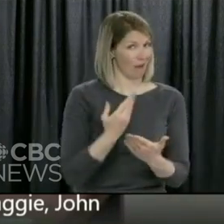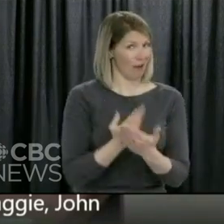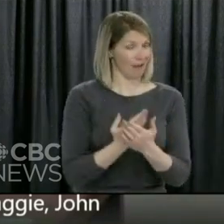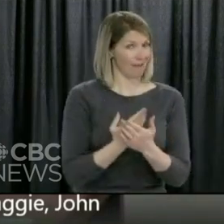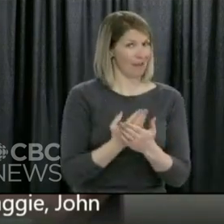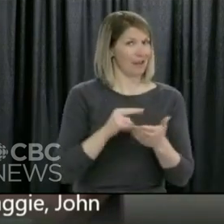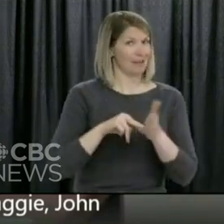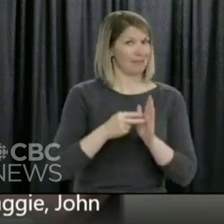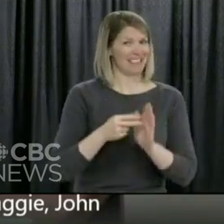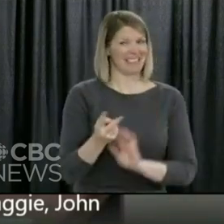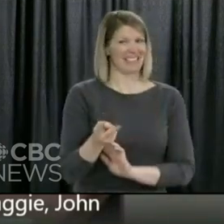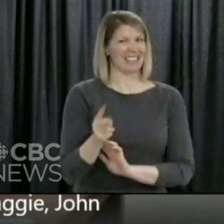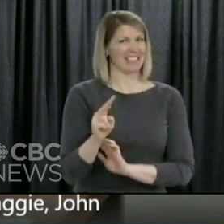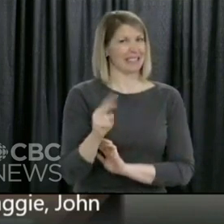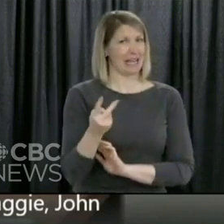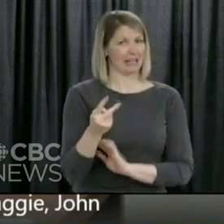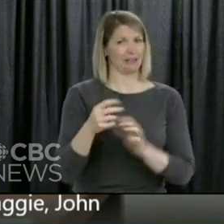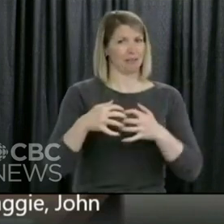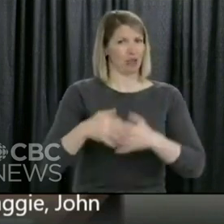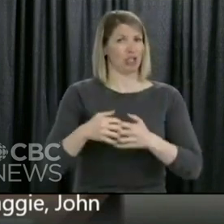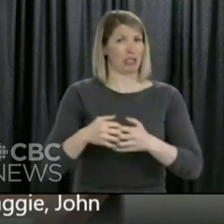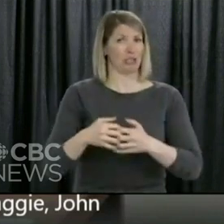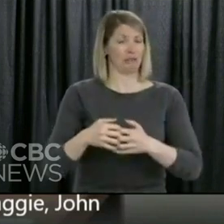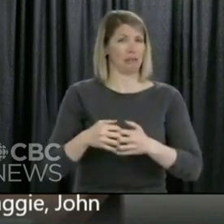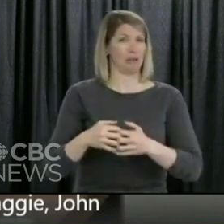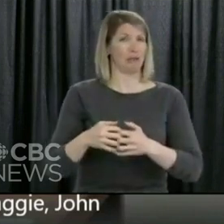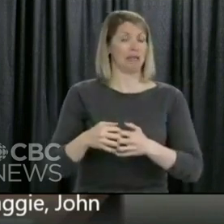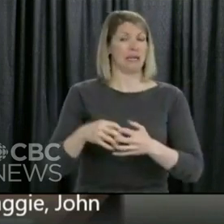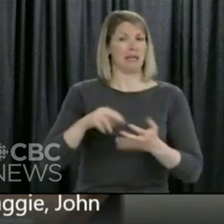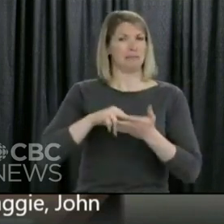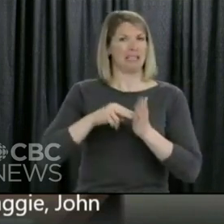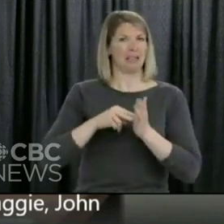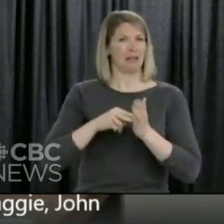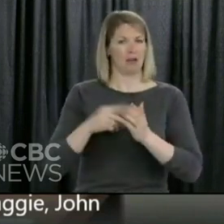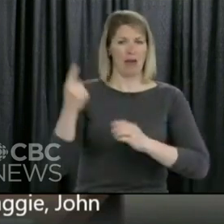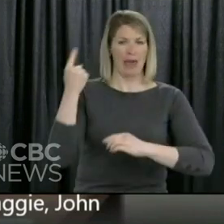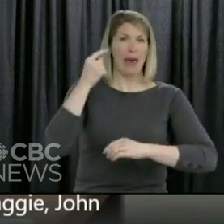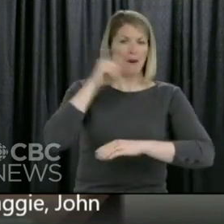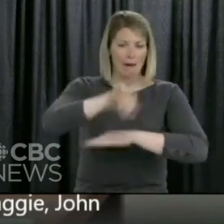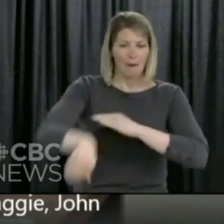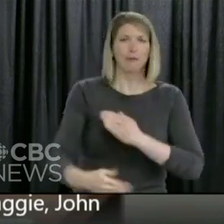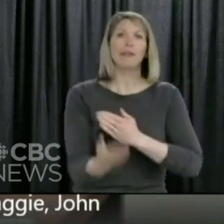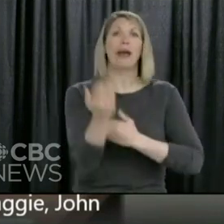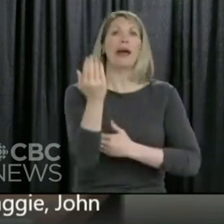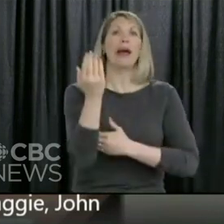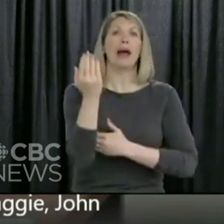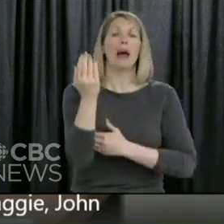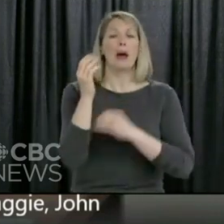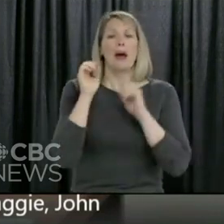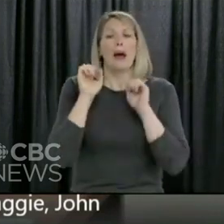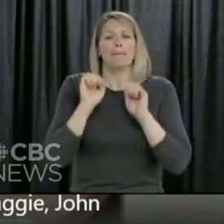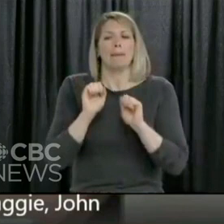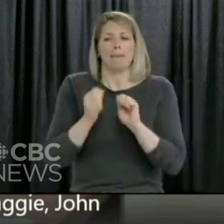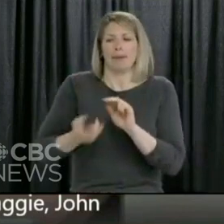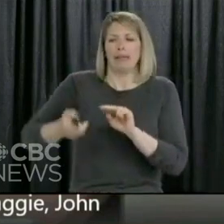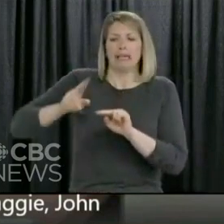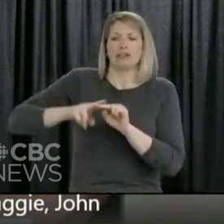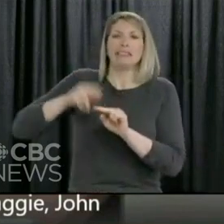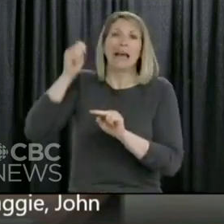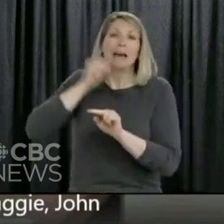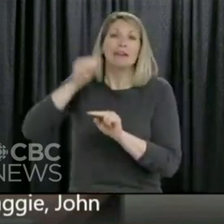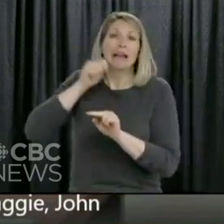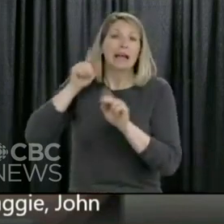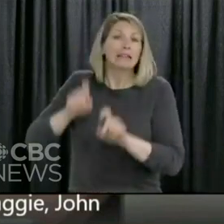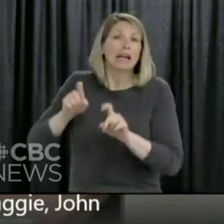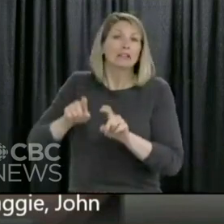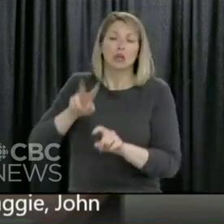needed to staff the lab round the clock, 24/7, we could actually get that number up to 2,600.